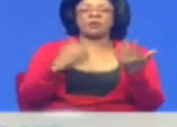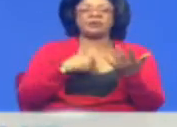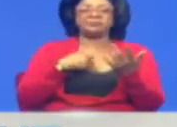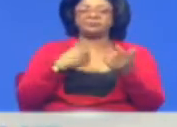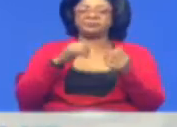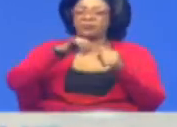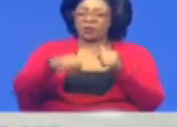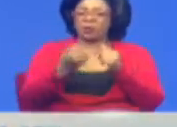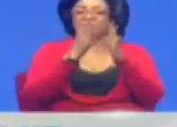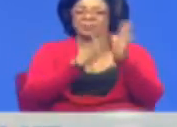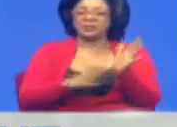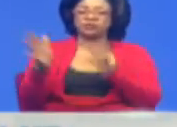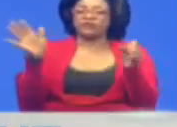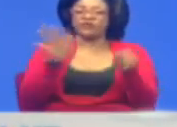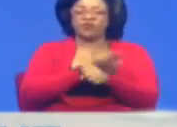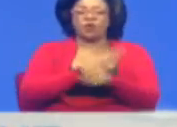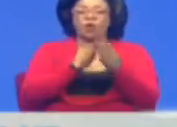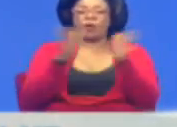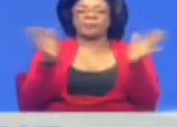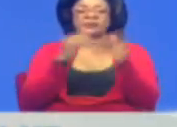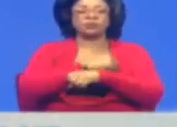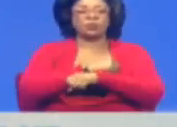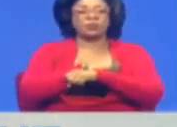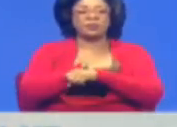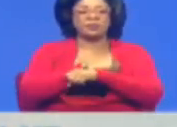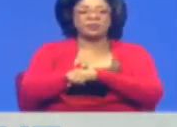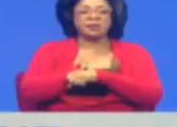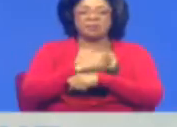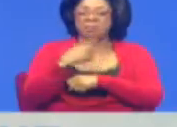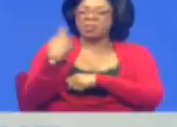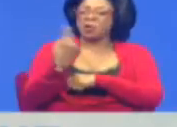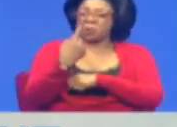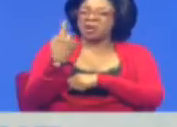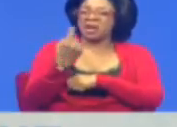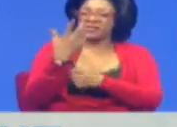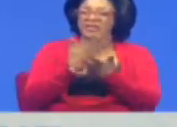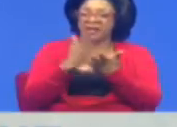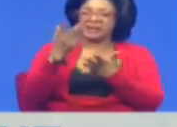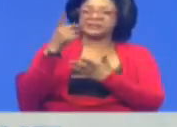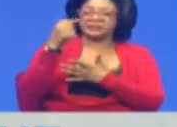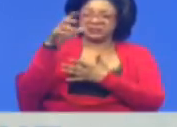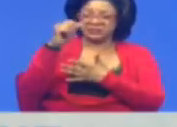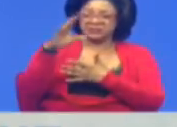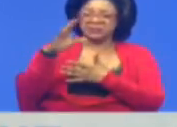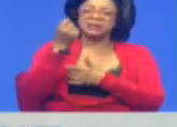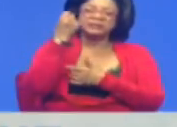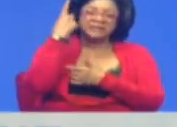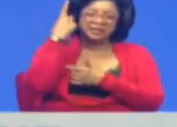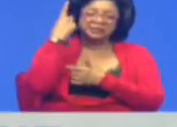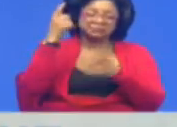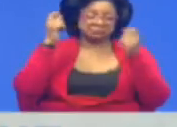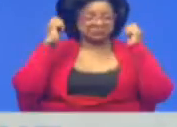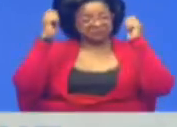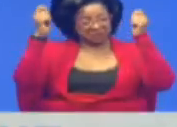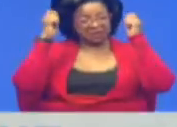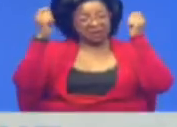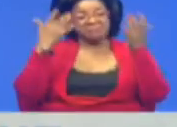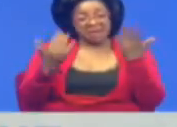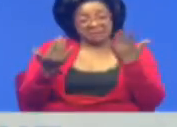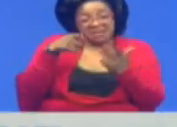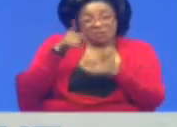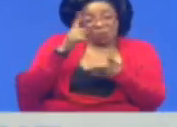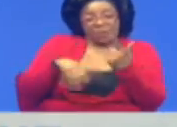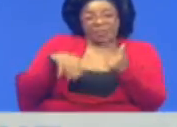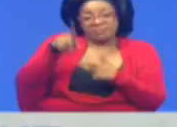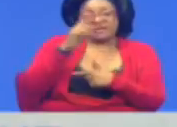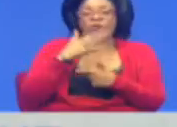plans to fully reopen schools. The only medicine that TSC understands is a strike. Maybe that's what they're asking for. And then